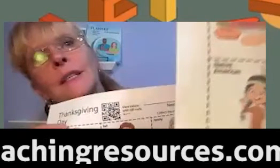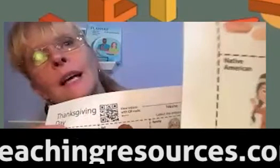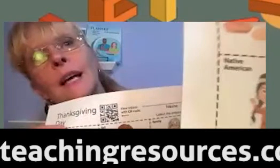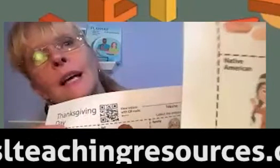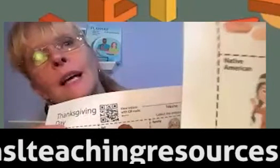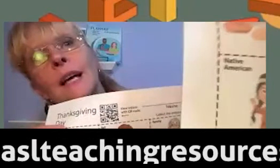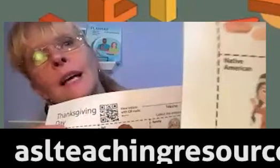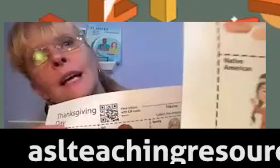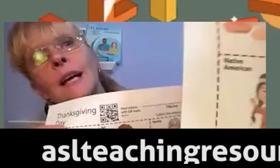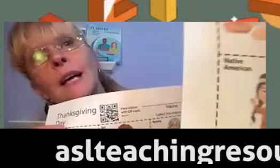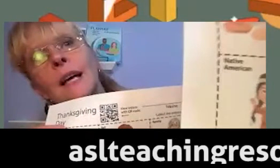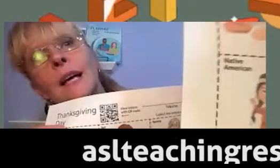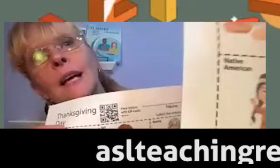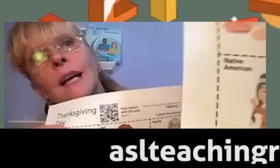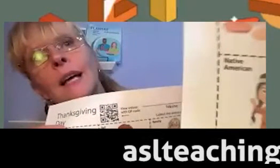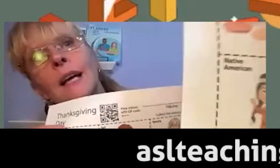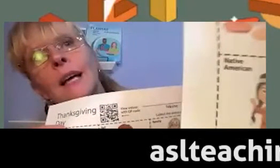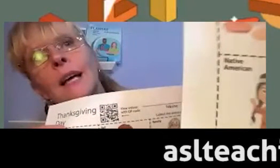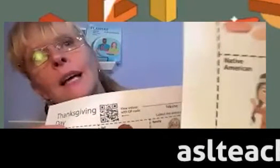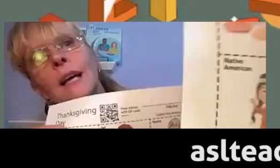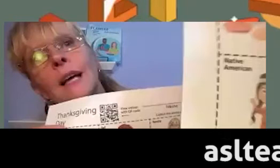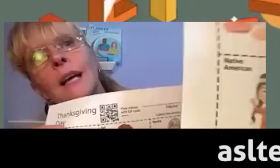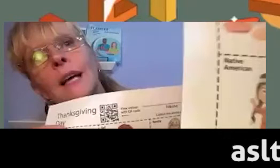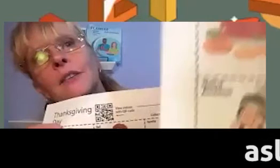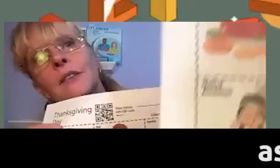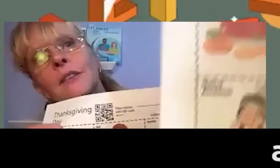can take